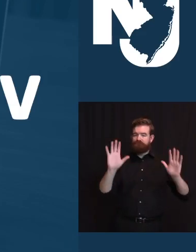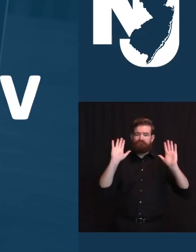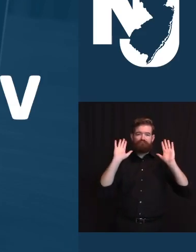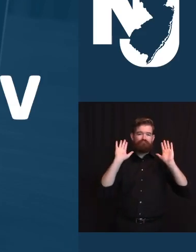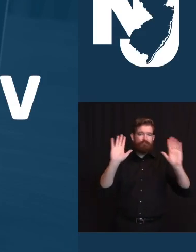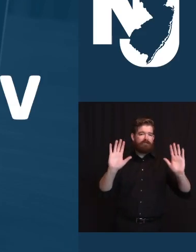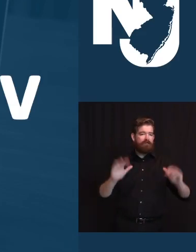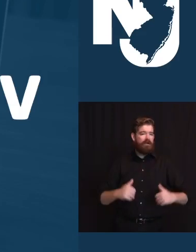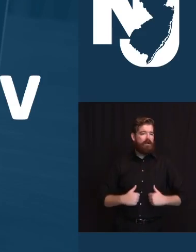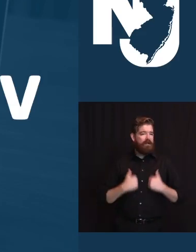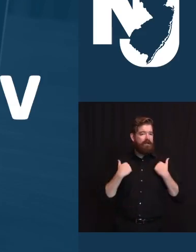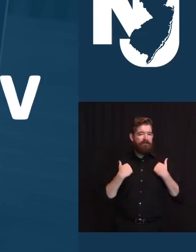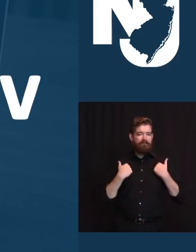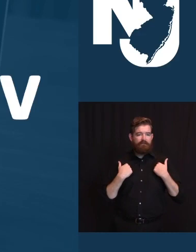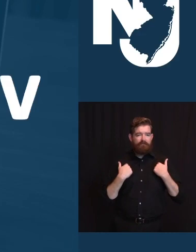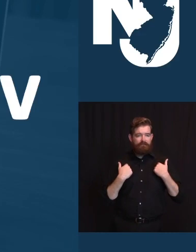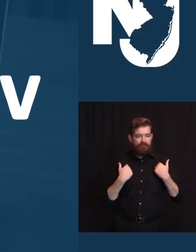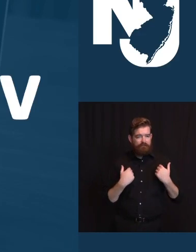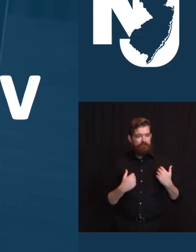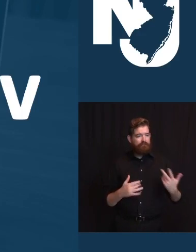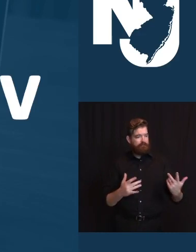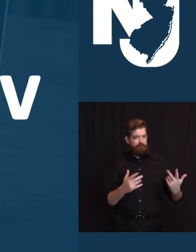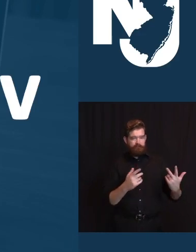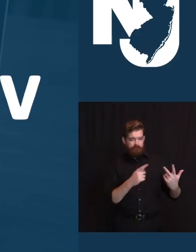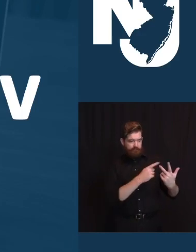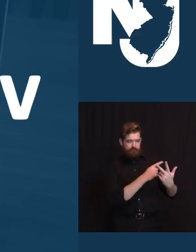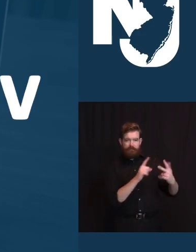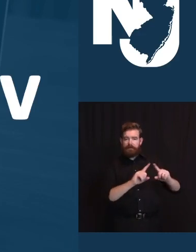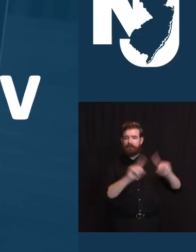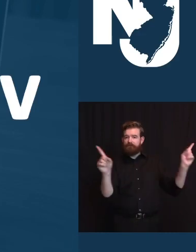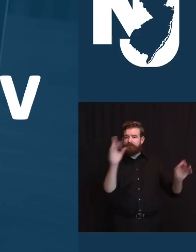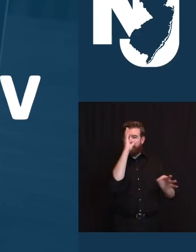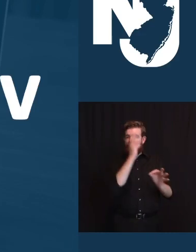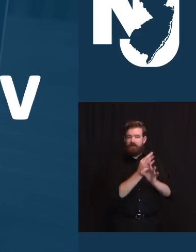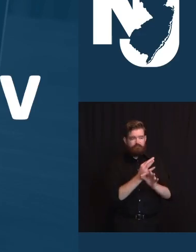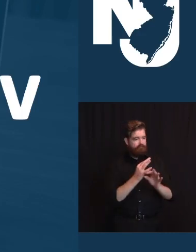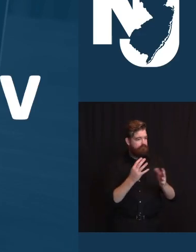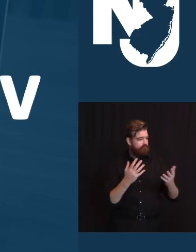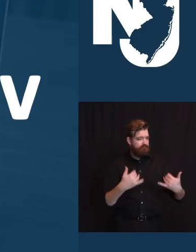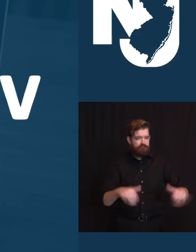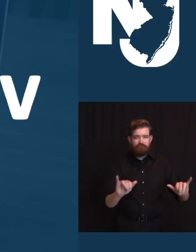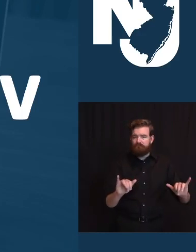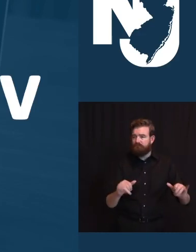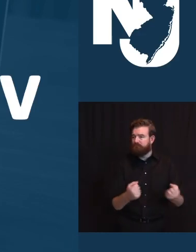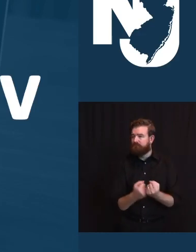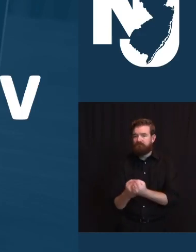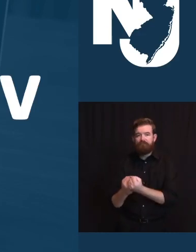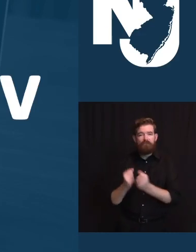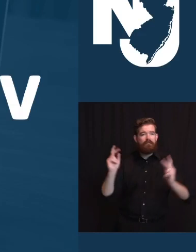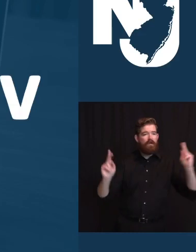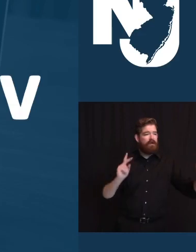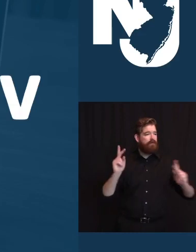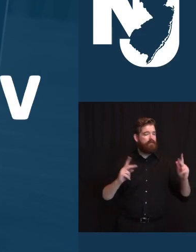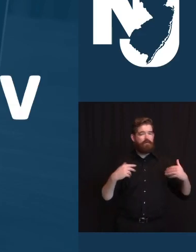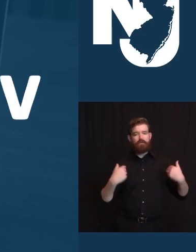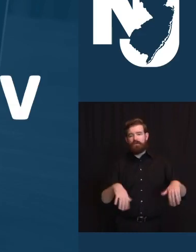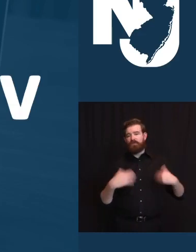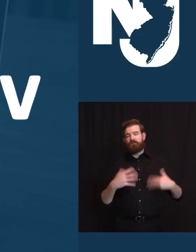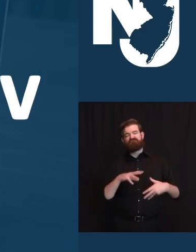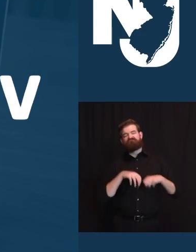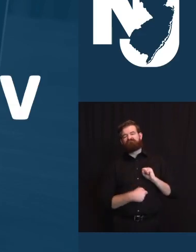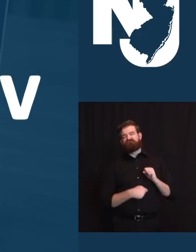faith. We mourn them as we mourn every life we have lost. At some point during this long holiday weekend, I hope you'll take a moment